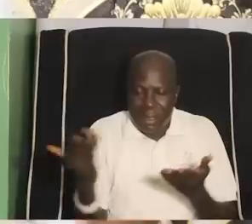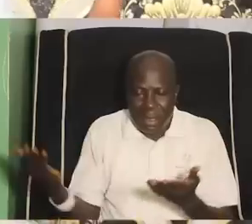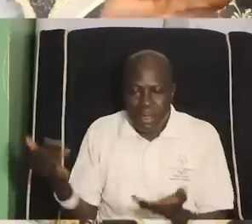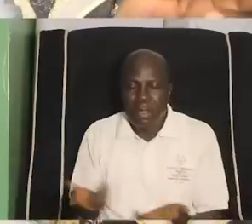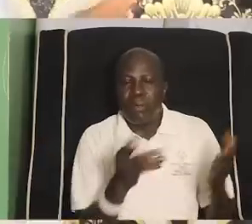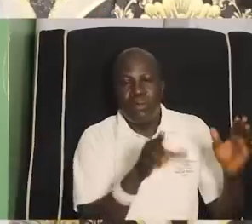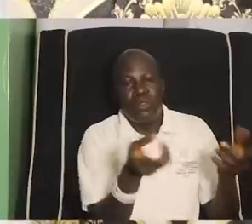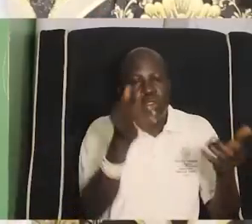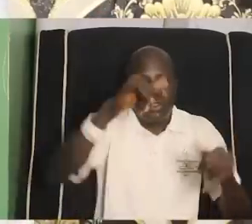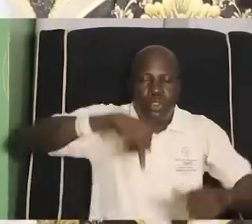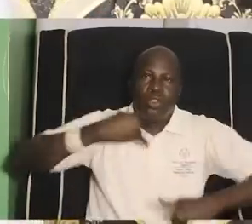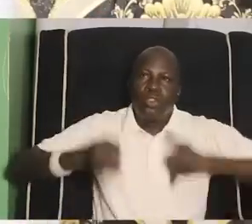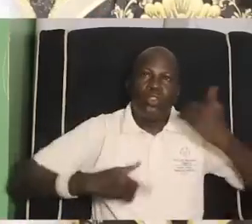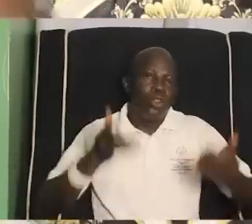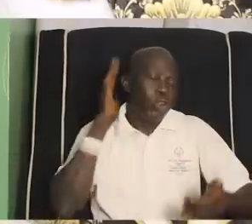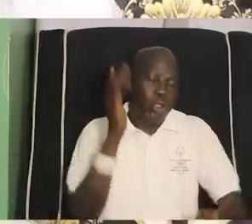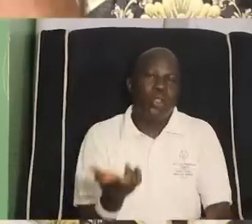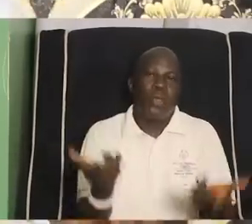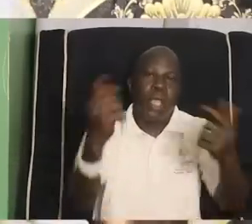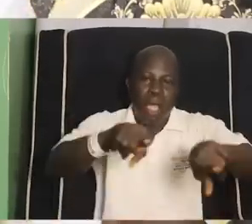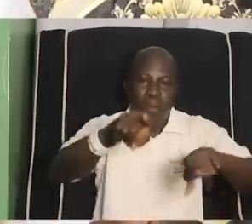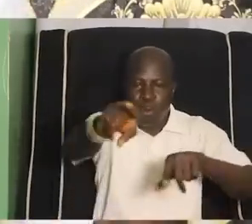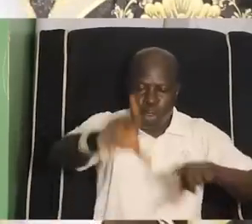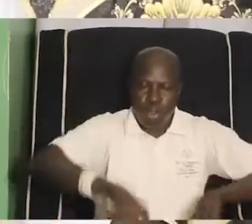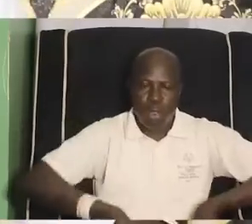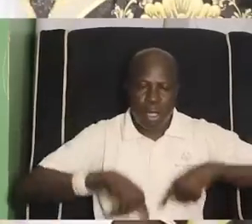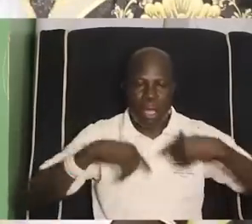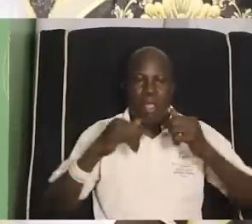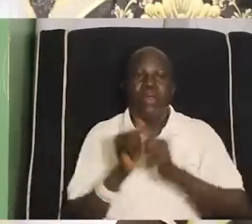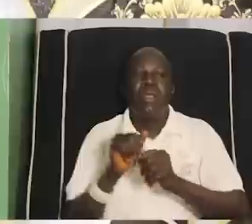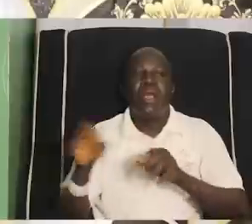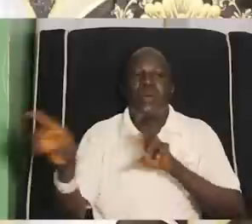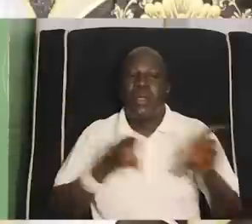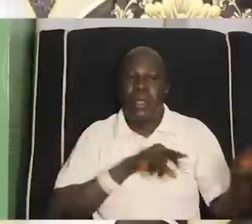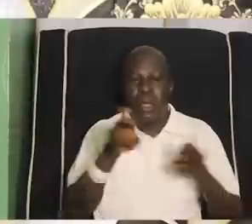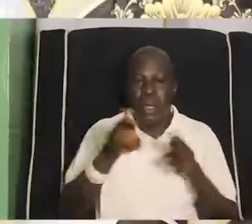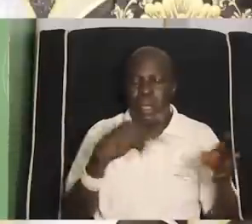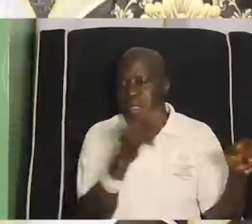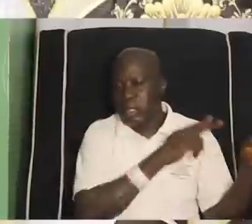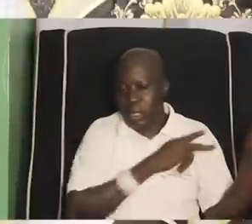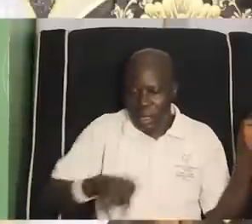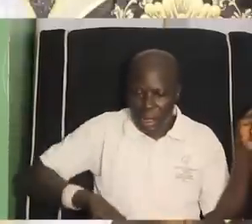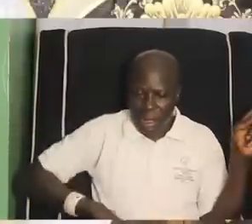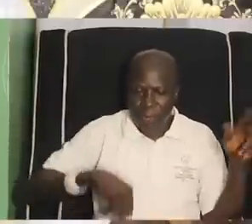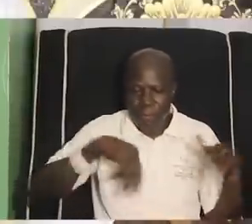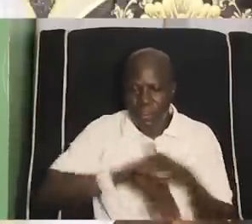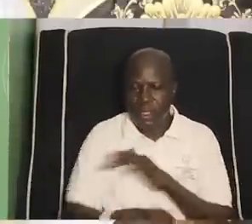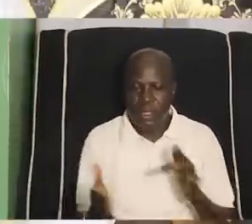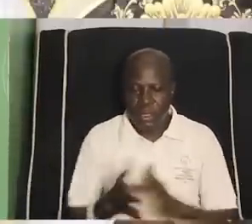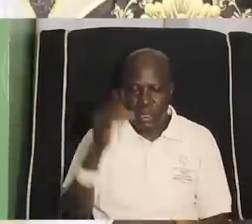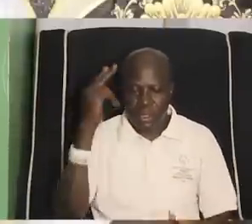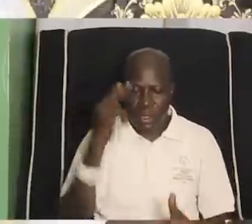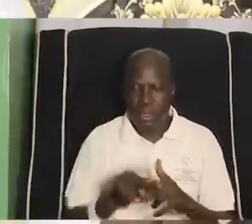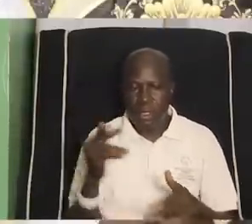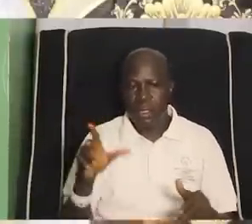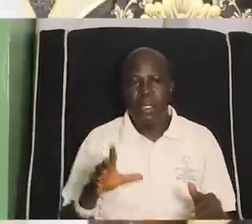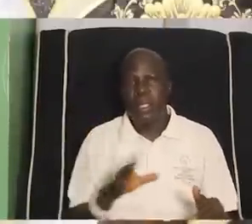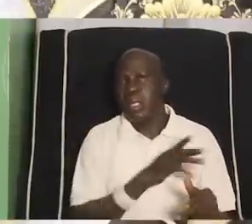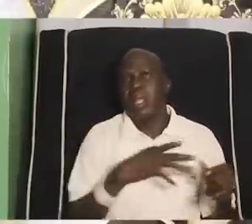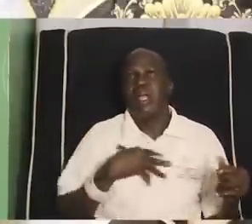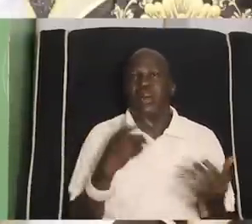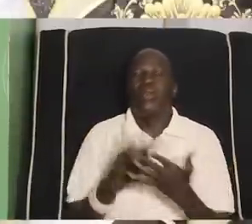ni oruko Jesu o ma sele amen wa de se bi oba amen Jesu Oluwa wa